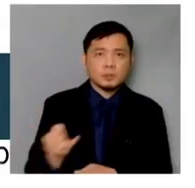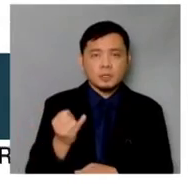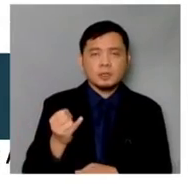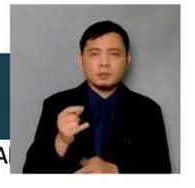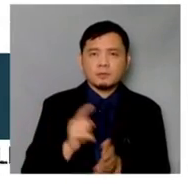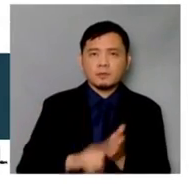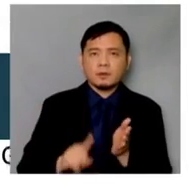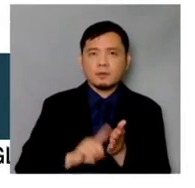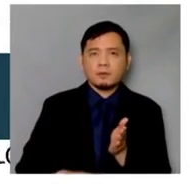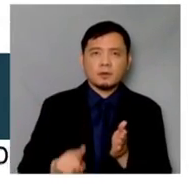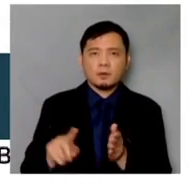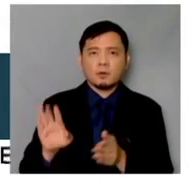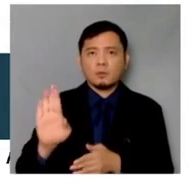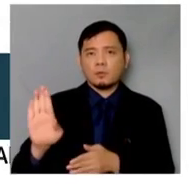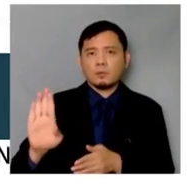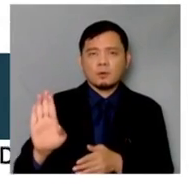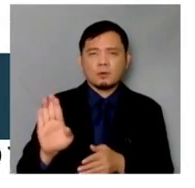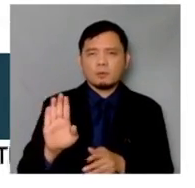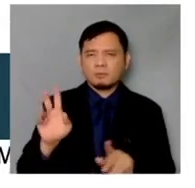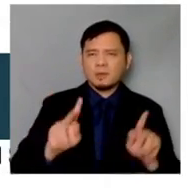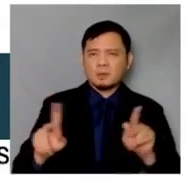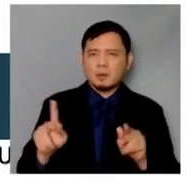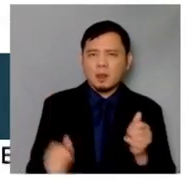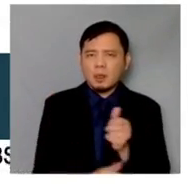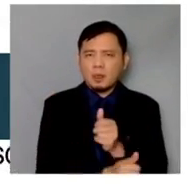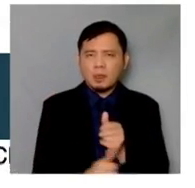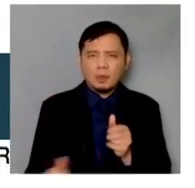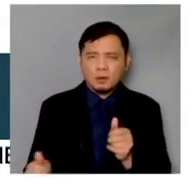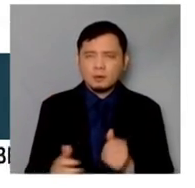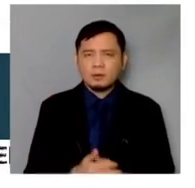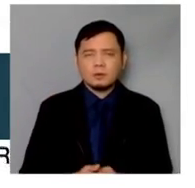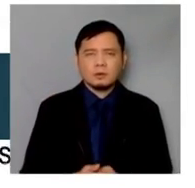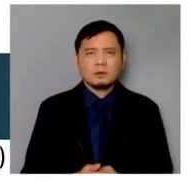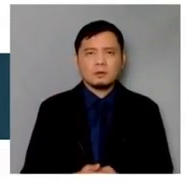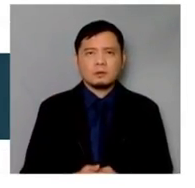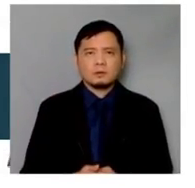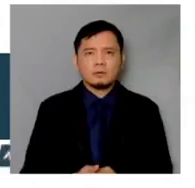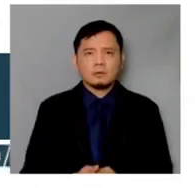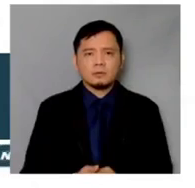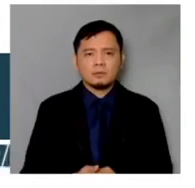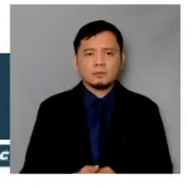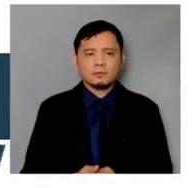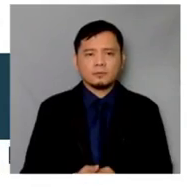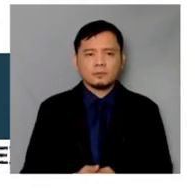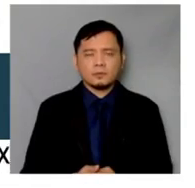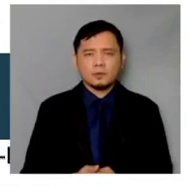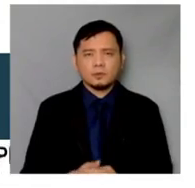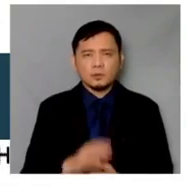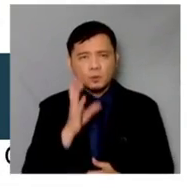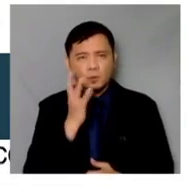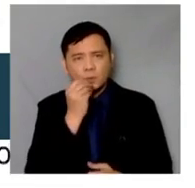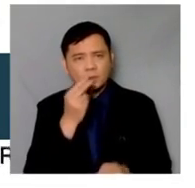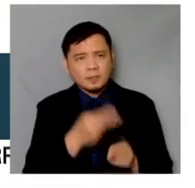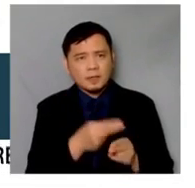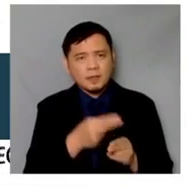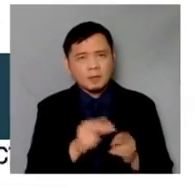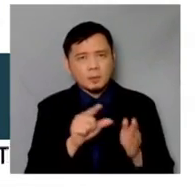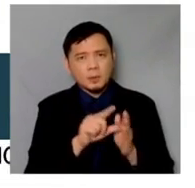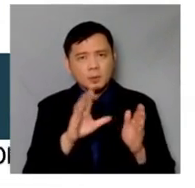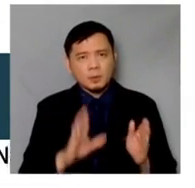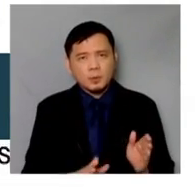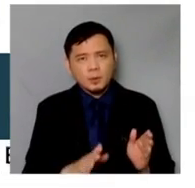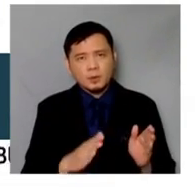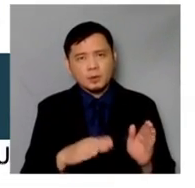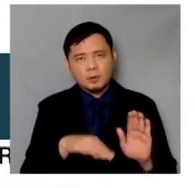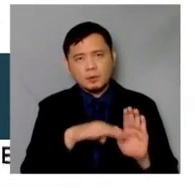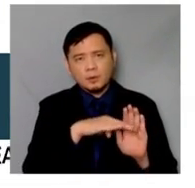mean, who exactly will prosecute these erring prosecutors? Will they even